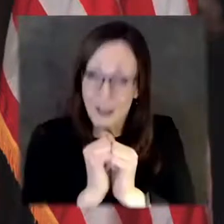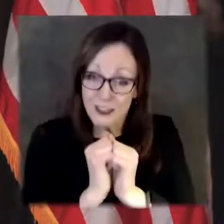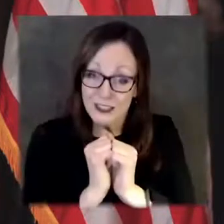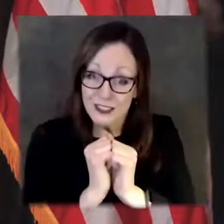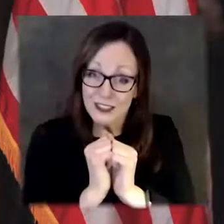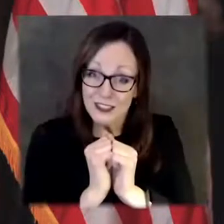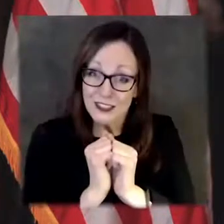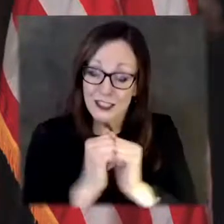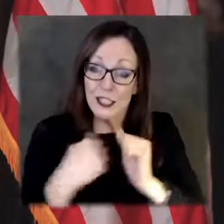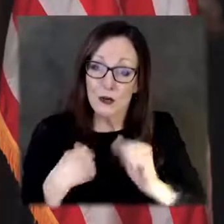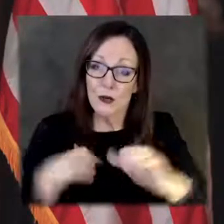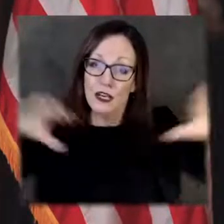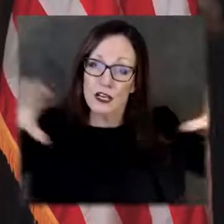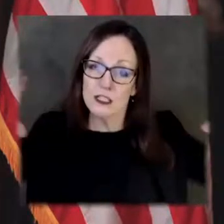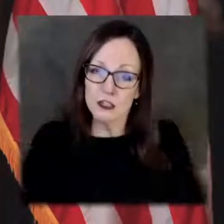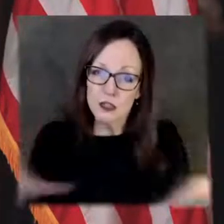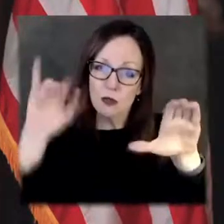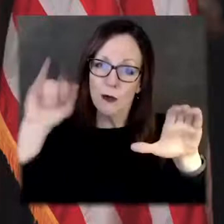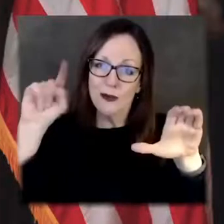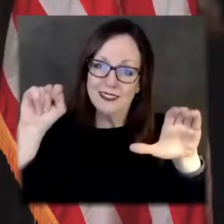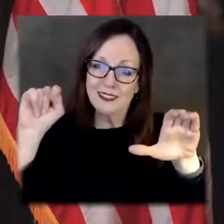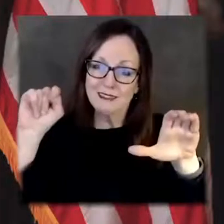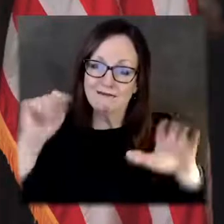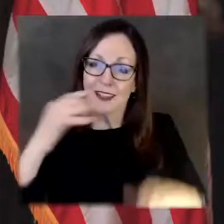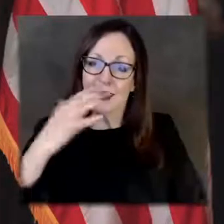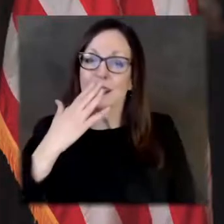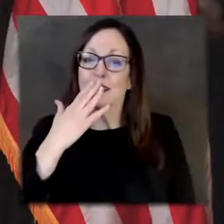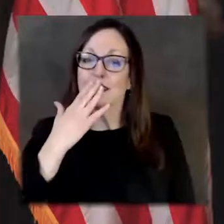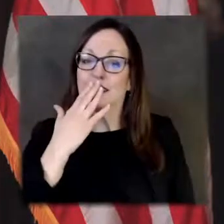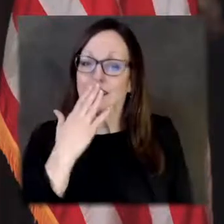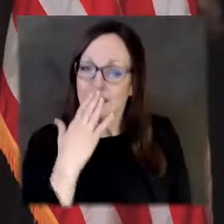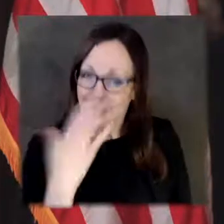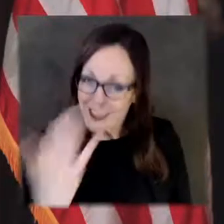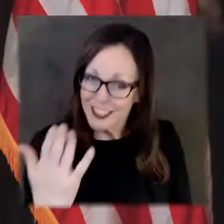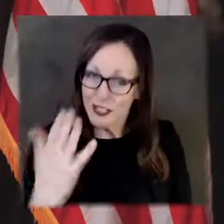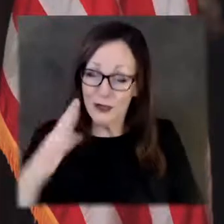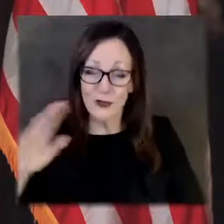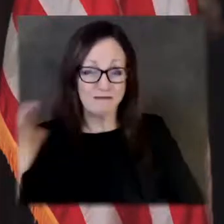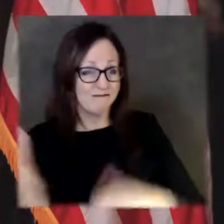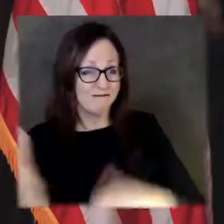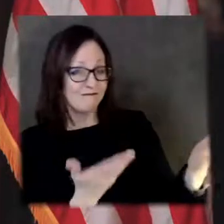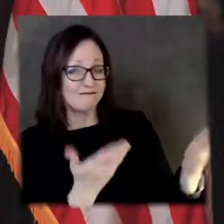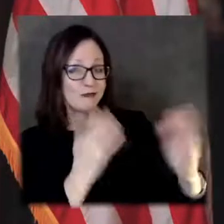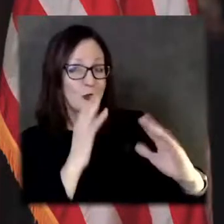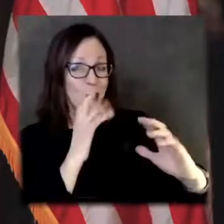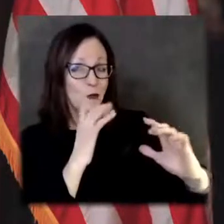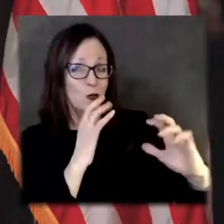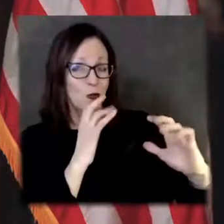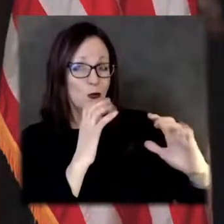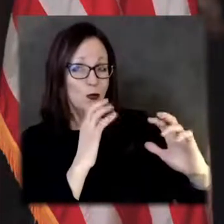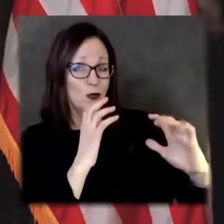together and let's get this done. Thank you and on Wisconsin.